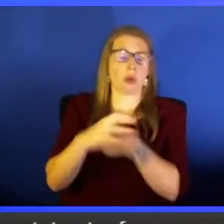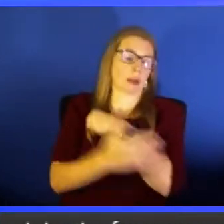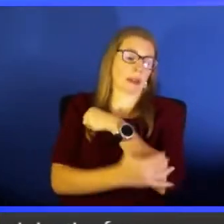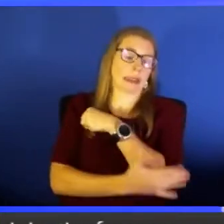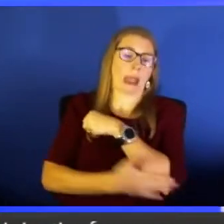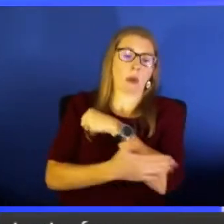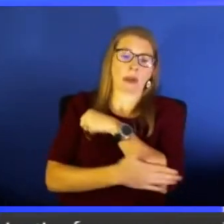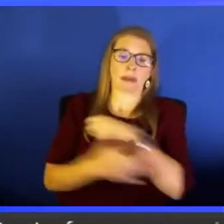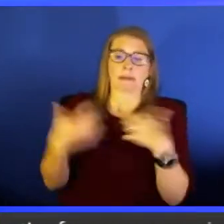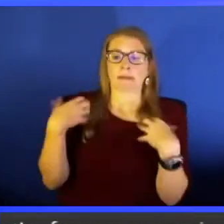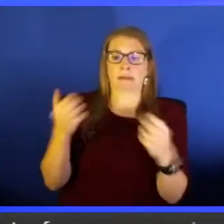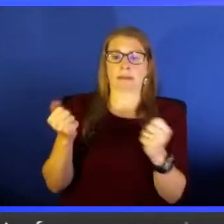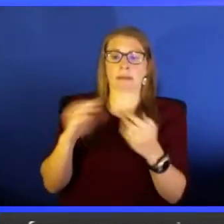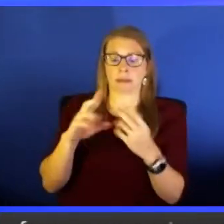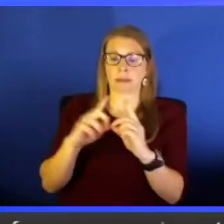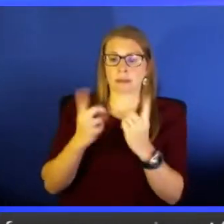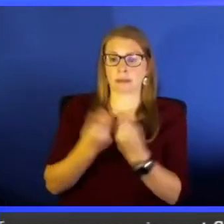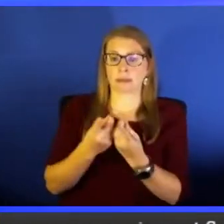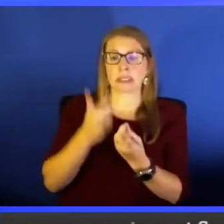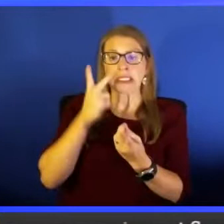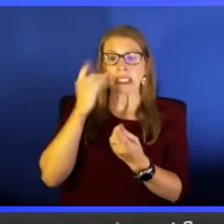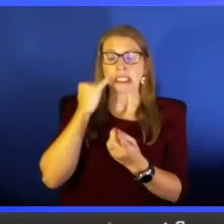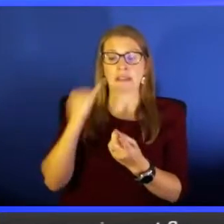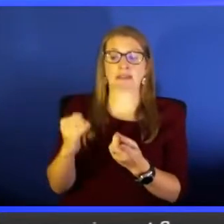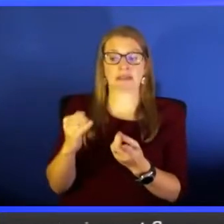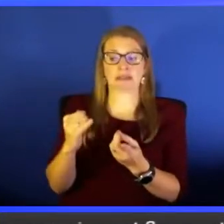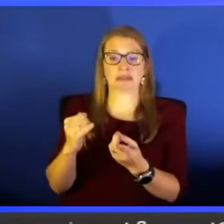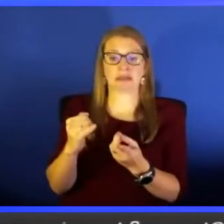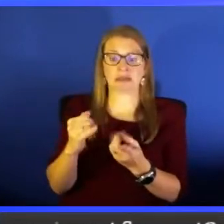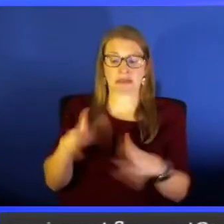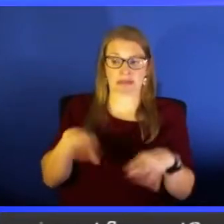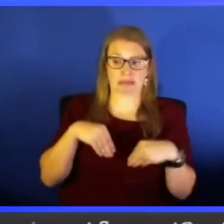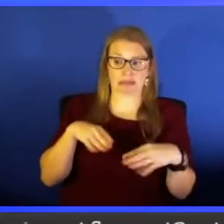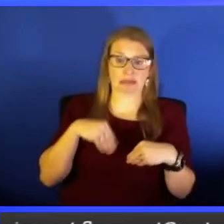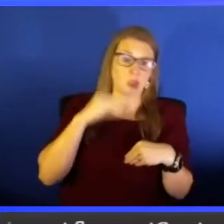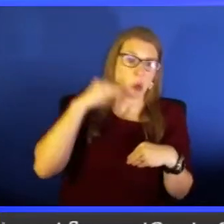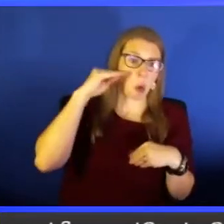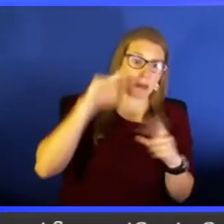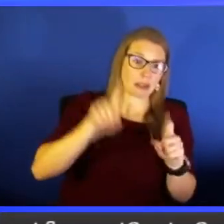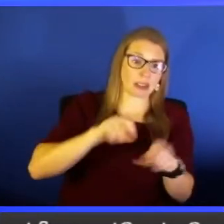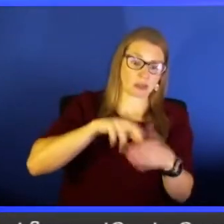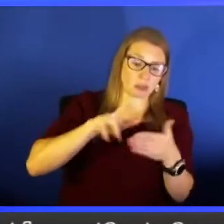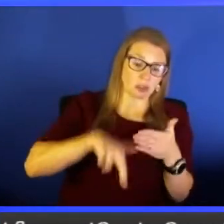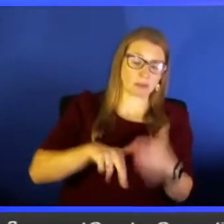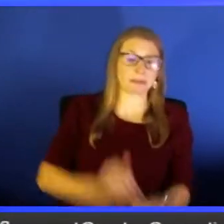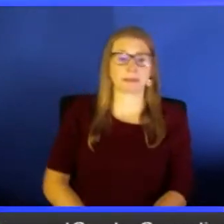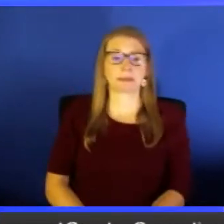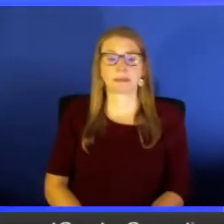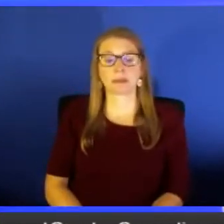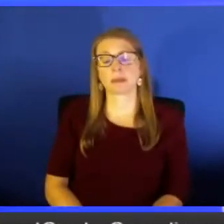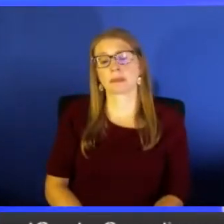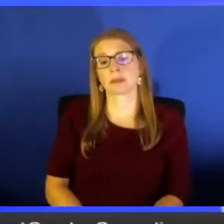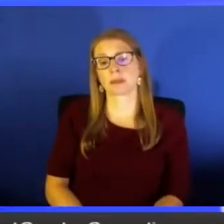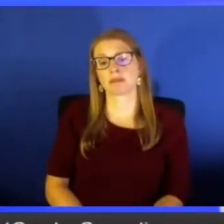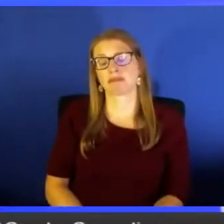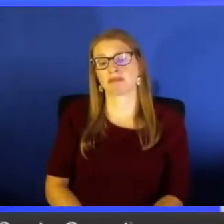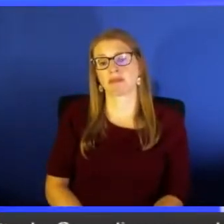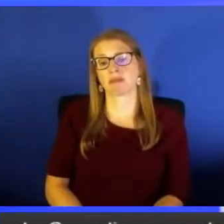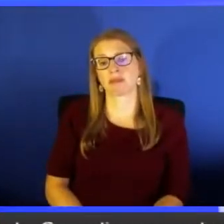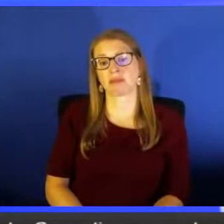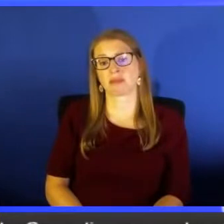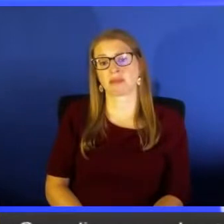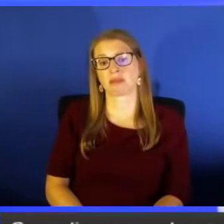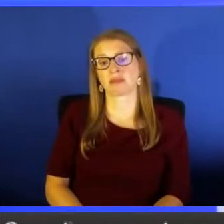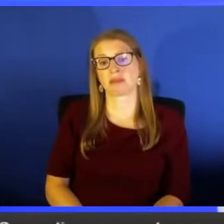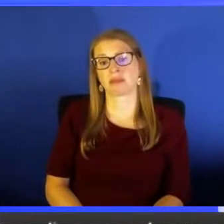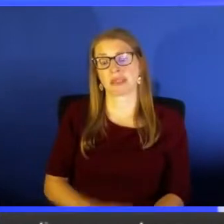and see if they are taking those numbers. Again, good question, and we've talked about this. Why is it so difficult? I don't think we know the extent